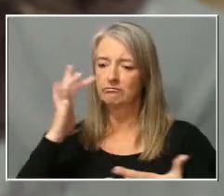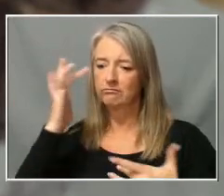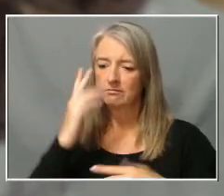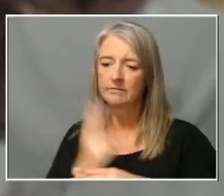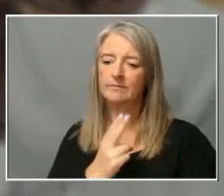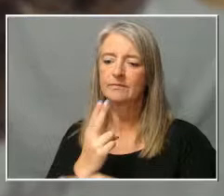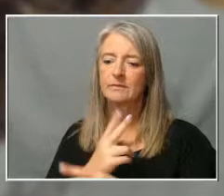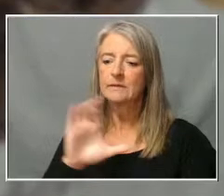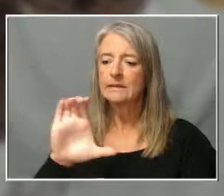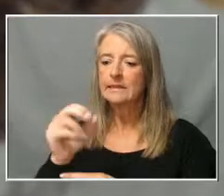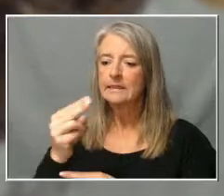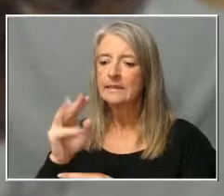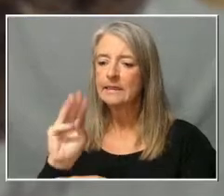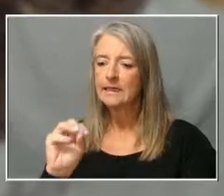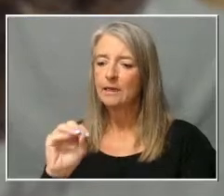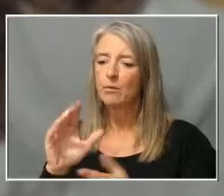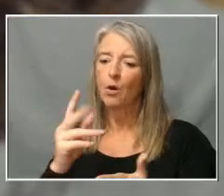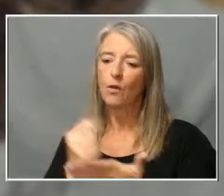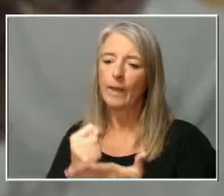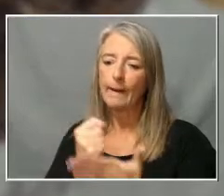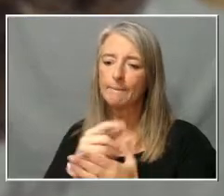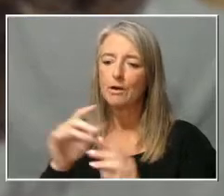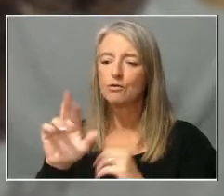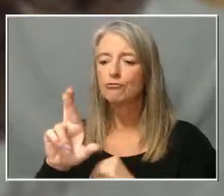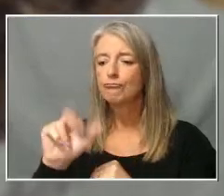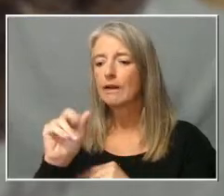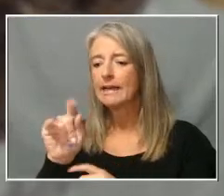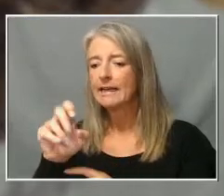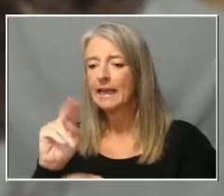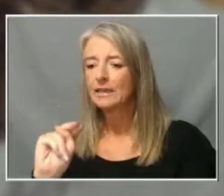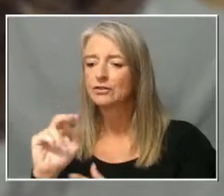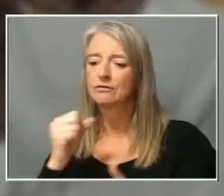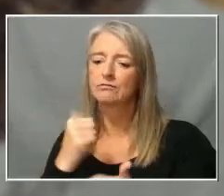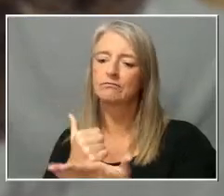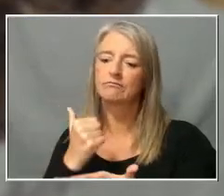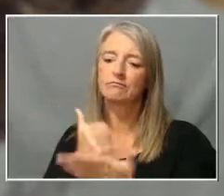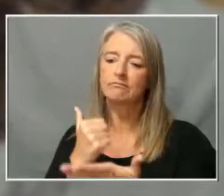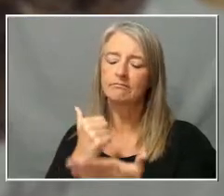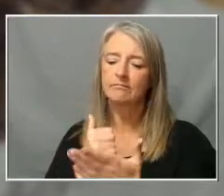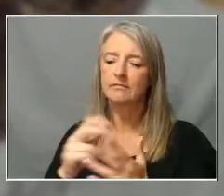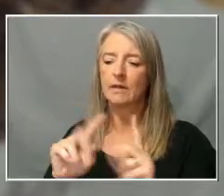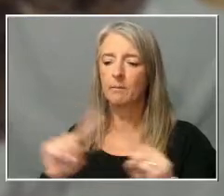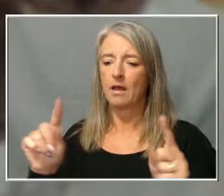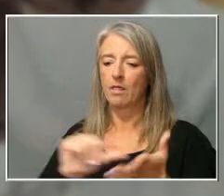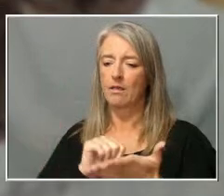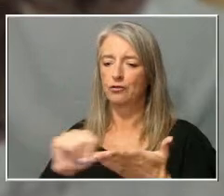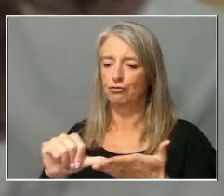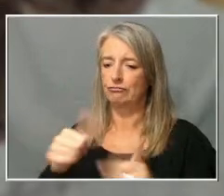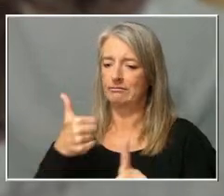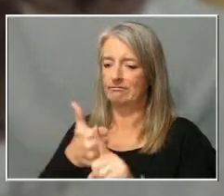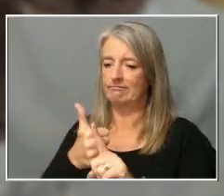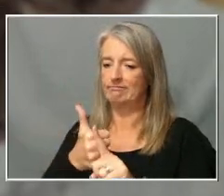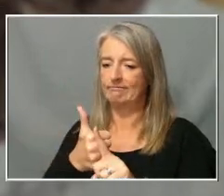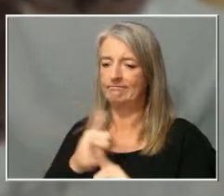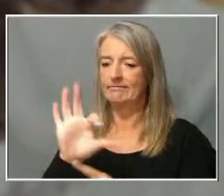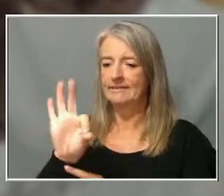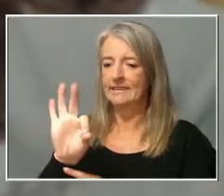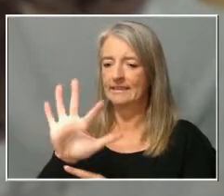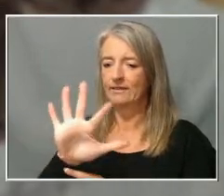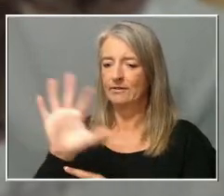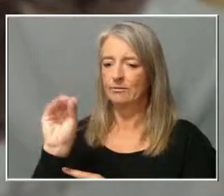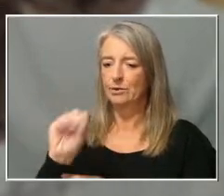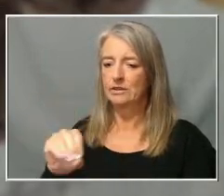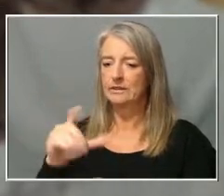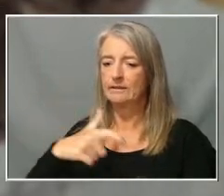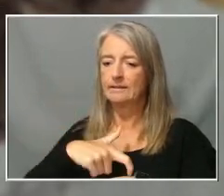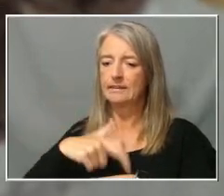chemotherapy as an adjuvant, we use radiation as an adjuvant, but the surgery is the primary component. About 95% of the time, we